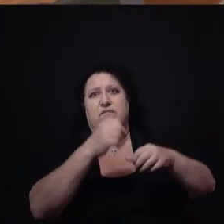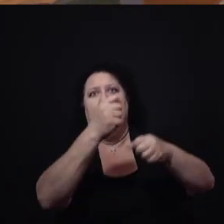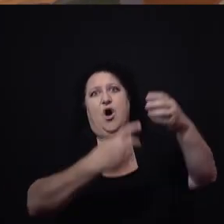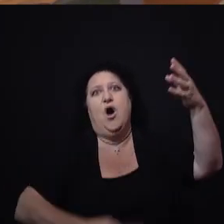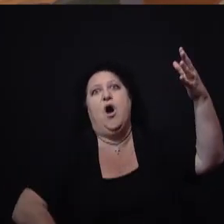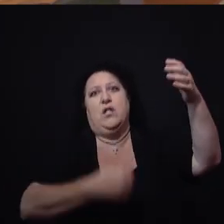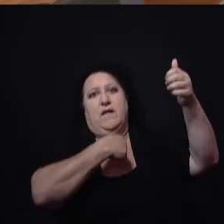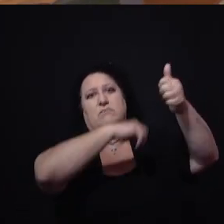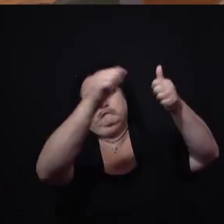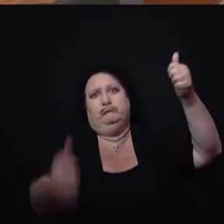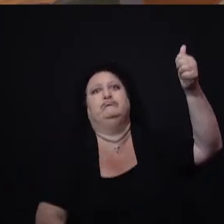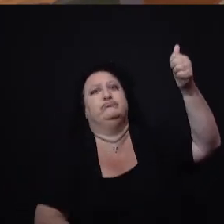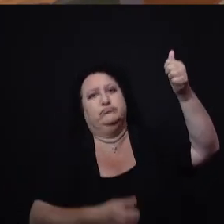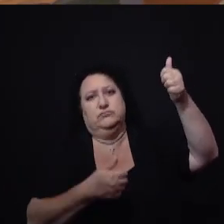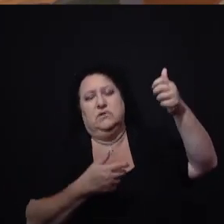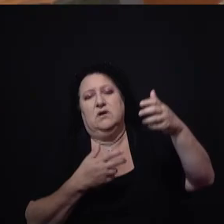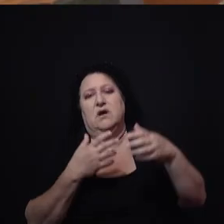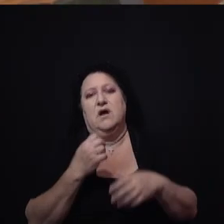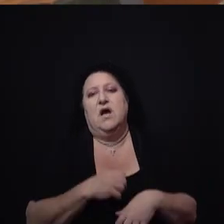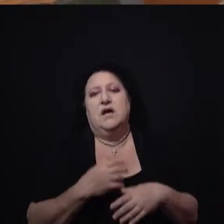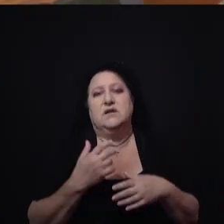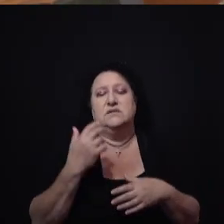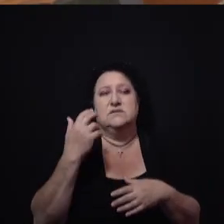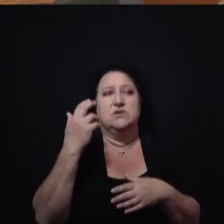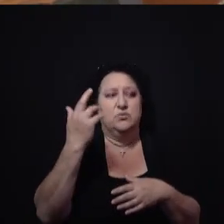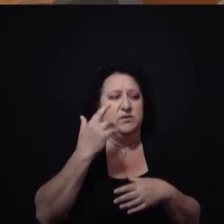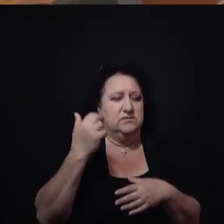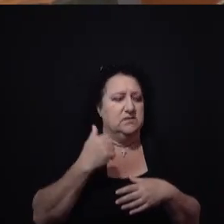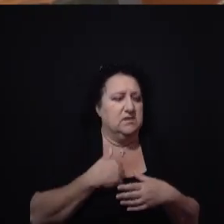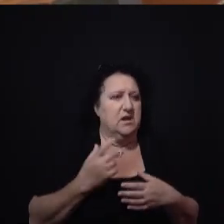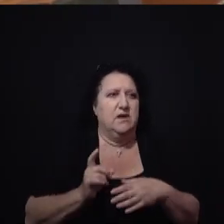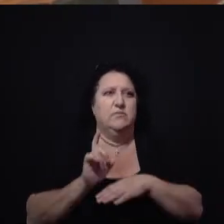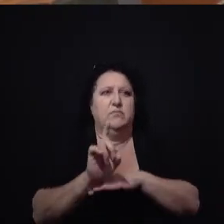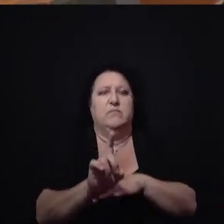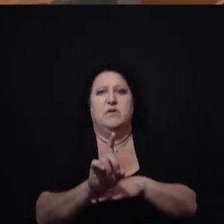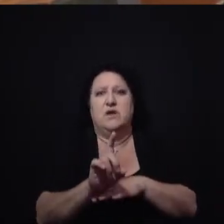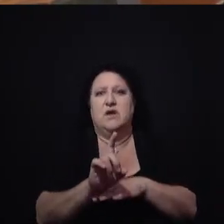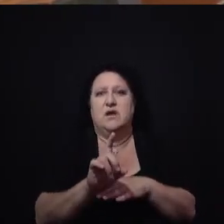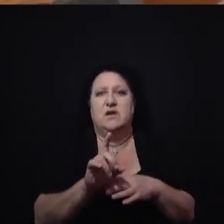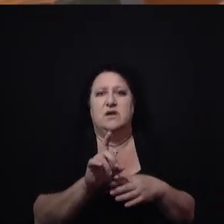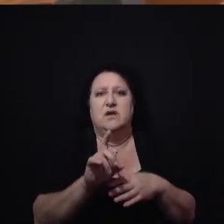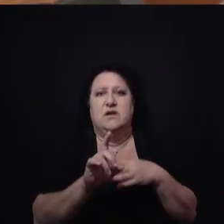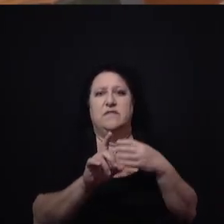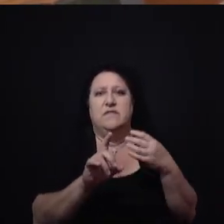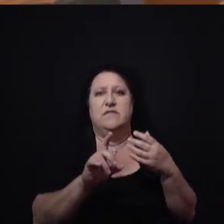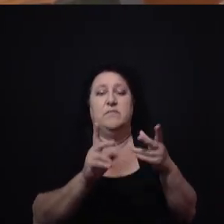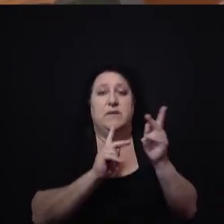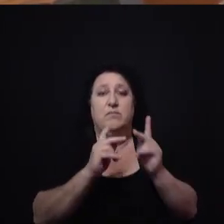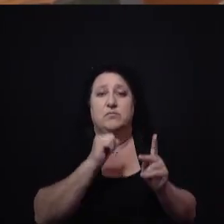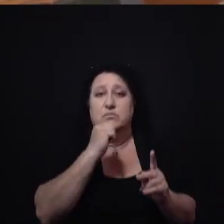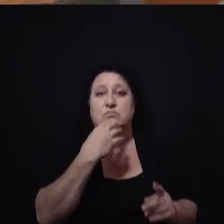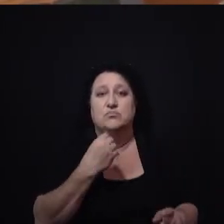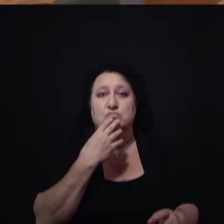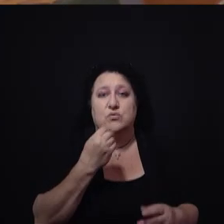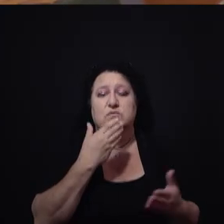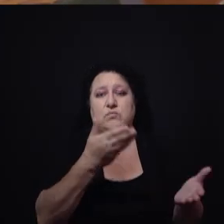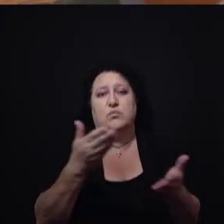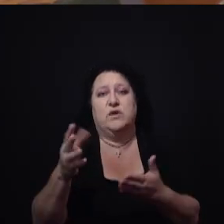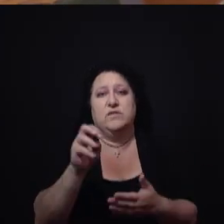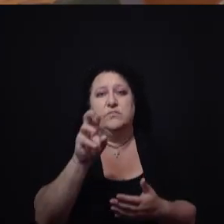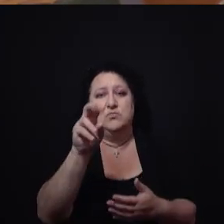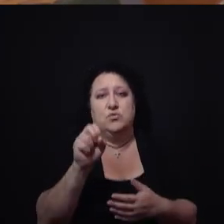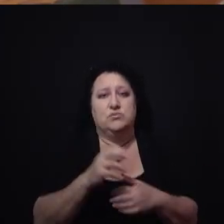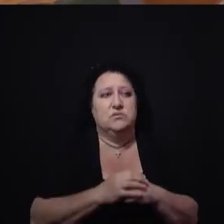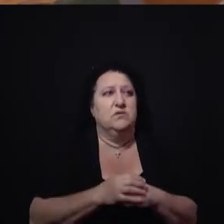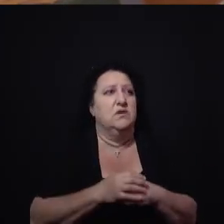grace was given to me to bring the Gentiles the news of the boundless riches of Christ. Paul, as we call him, the great apostle to the Gentiles, the apostle